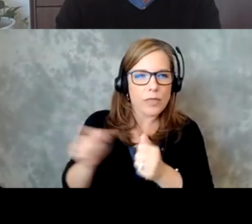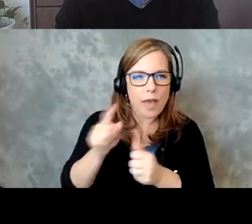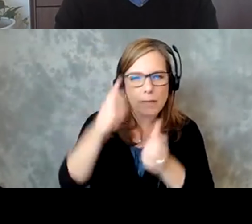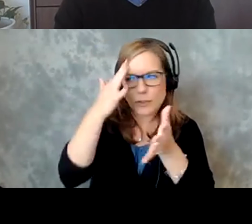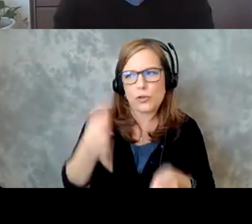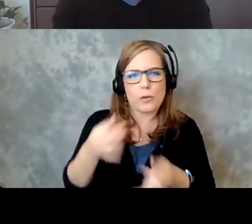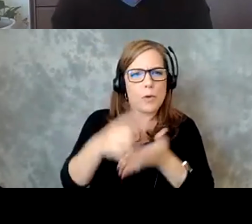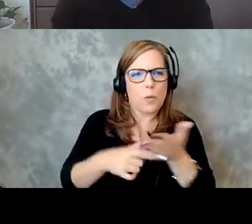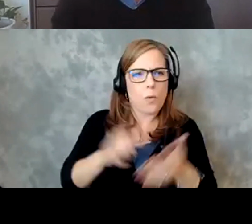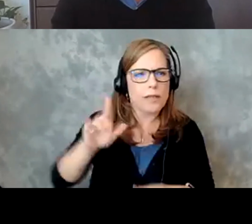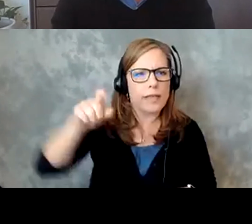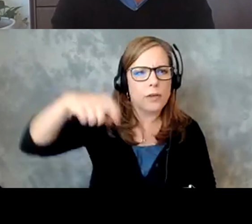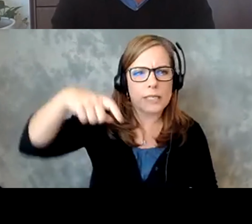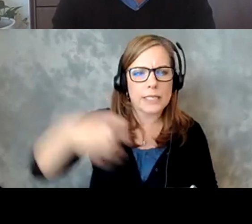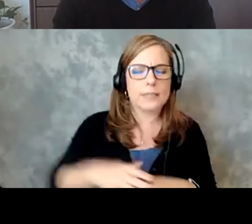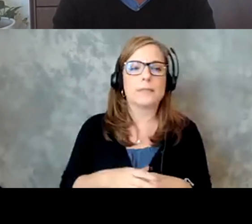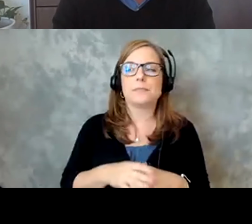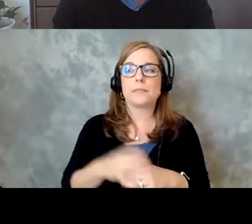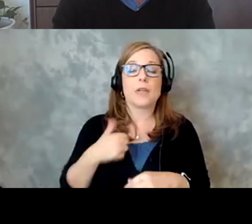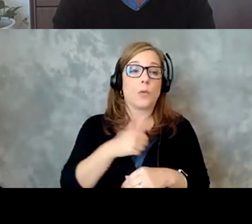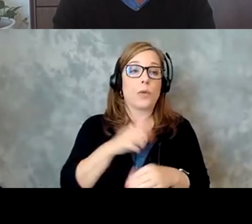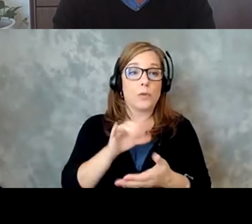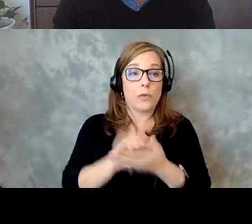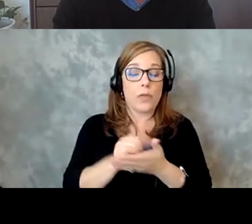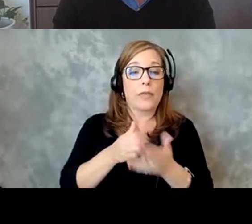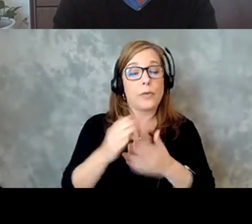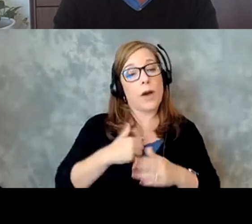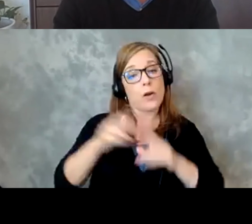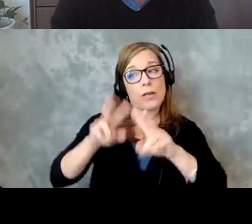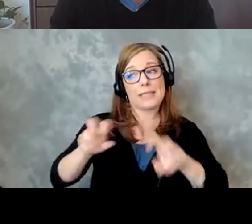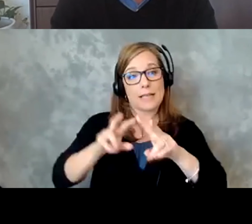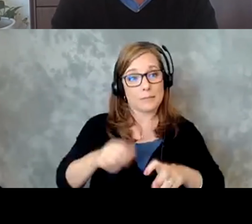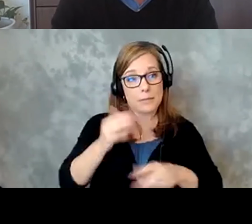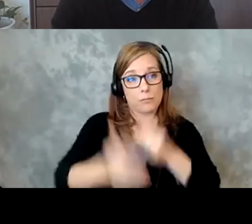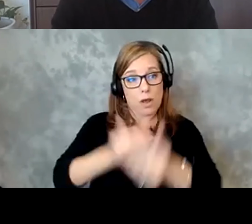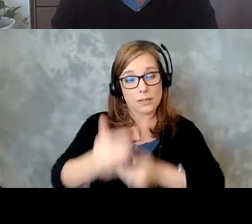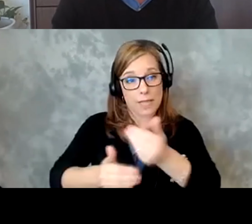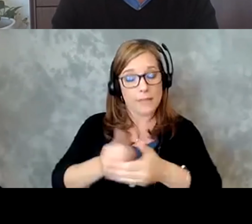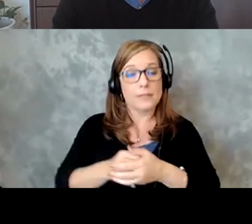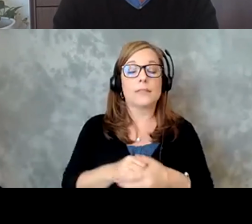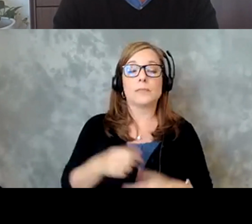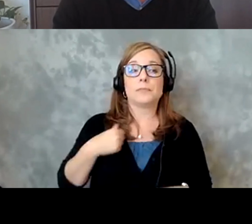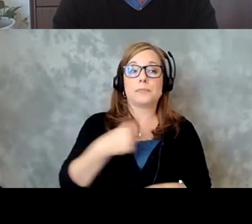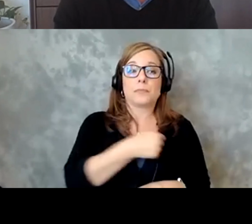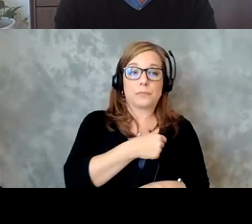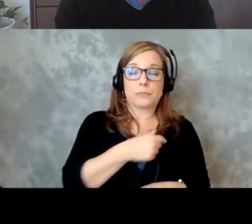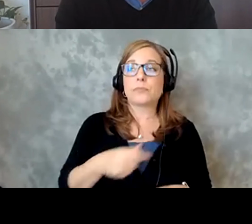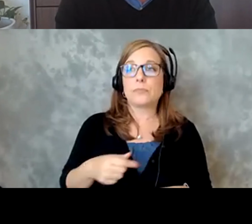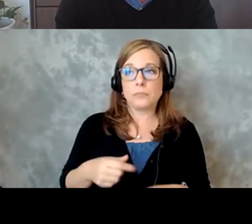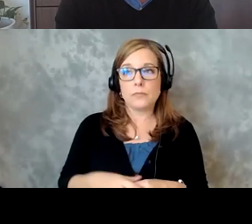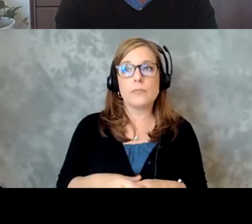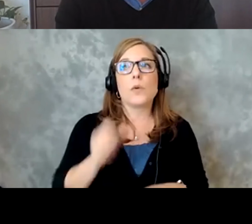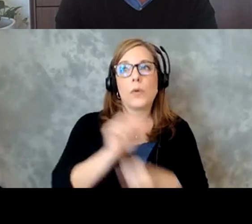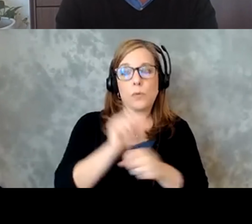is accomplished through our assessment care plan process. We work